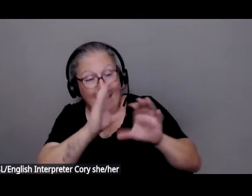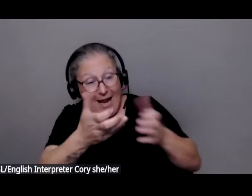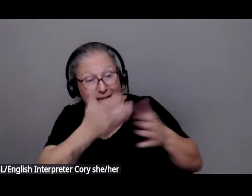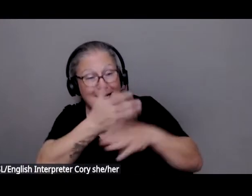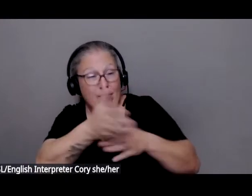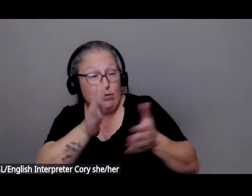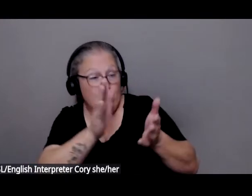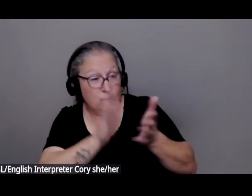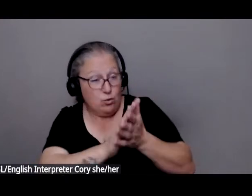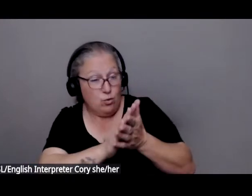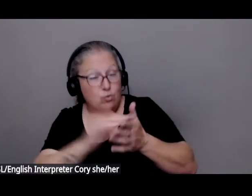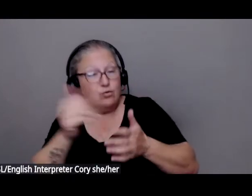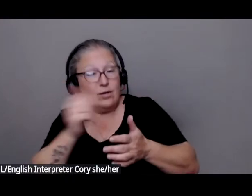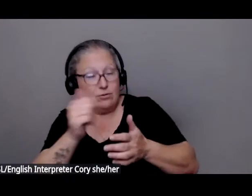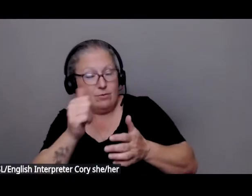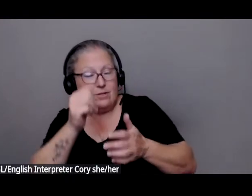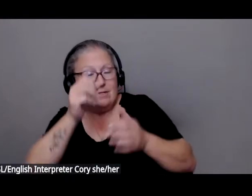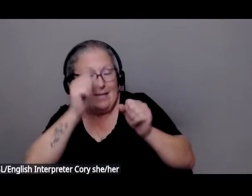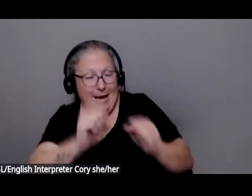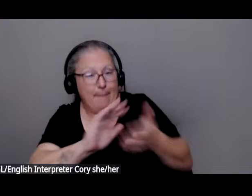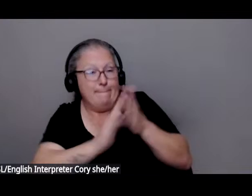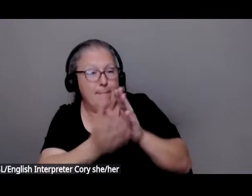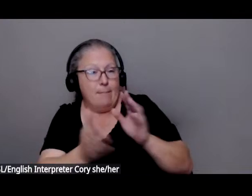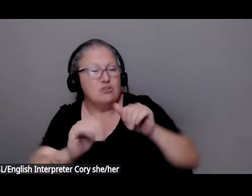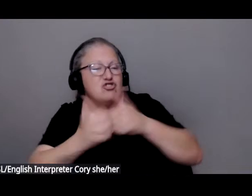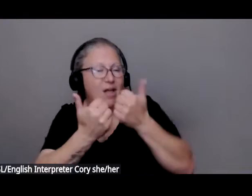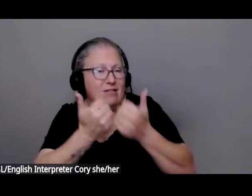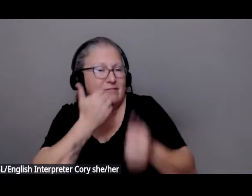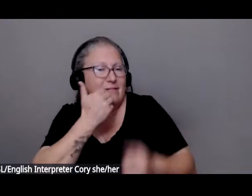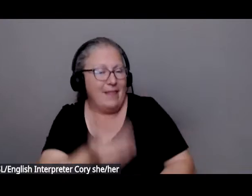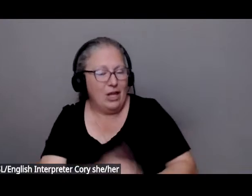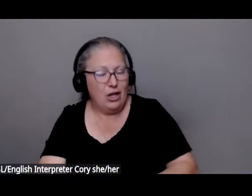the transportation can be a little challenging. Thank you.